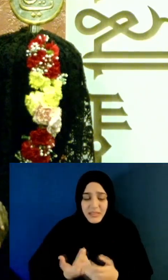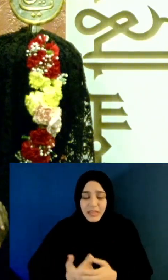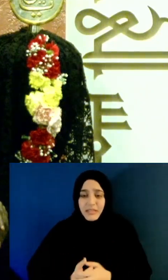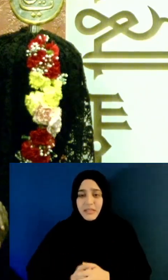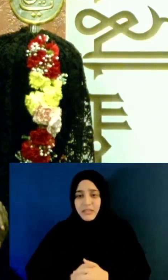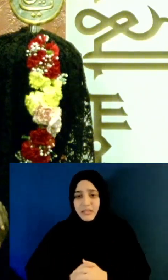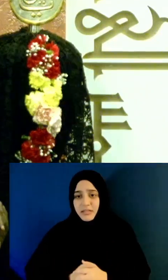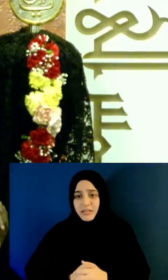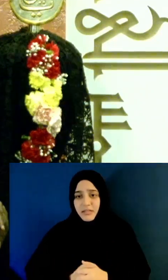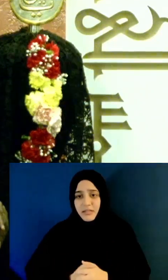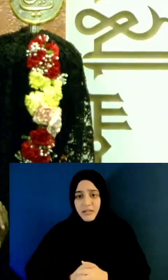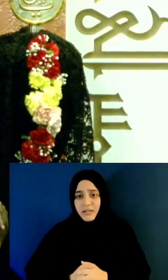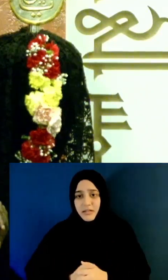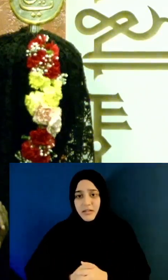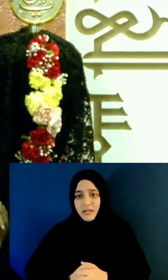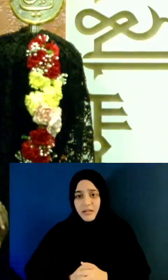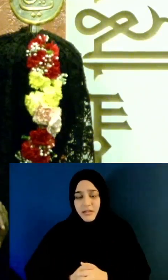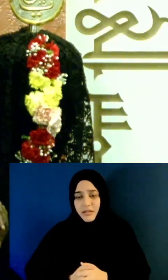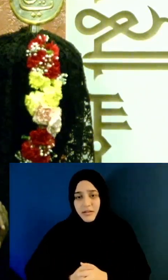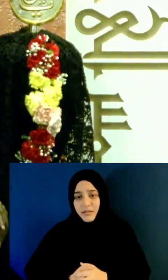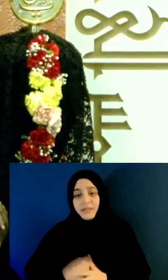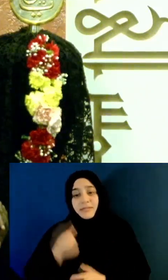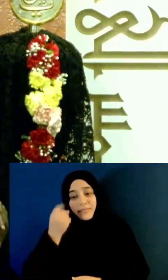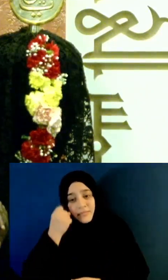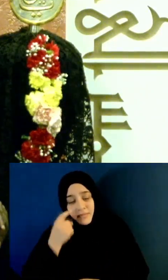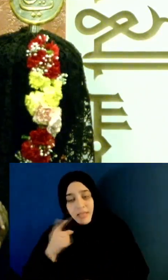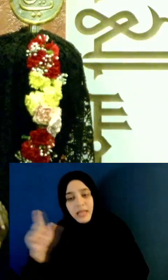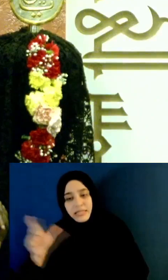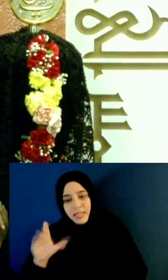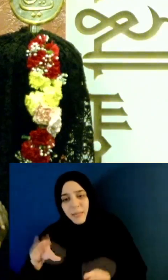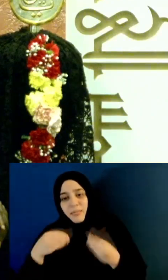There are ways and means Islam provide us. What?